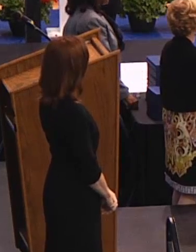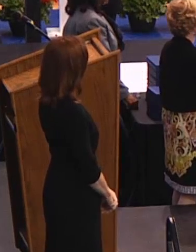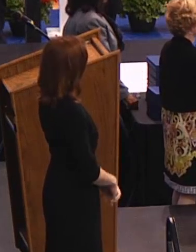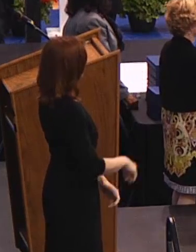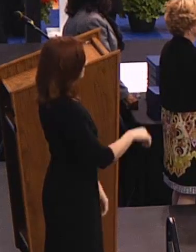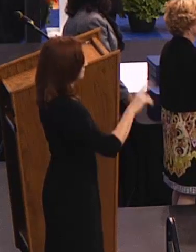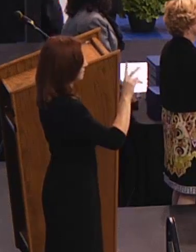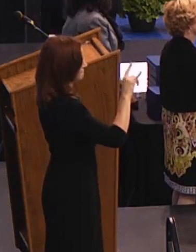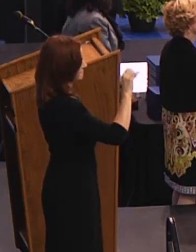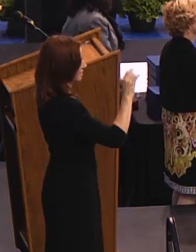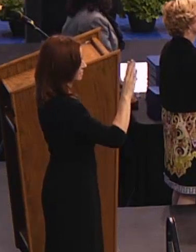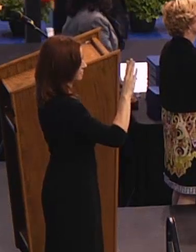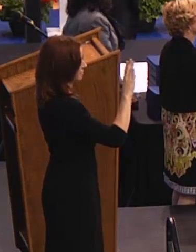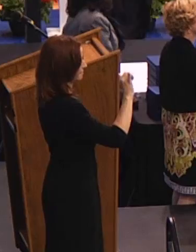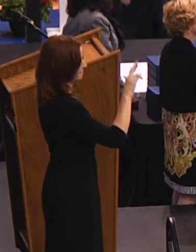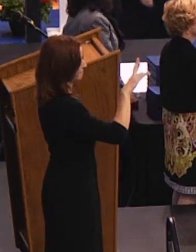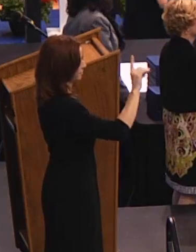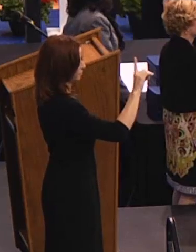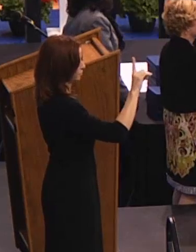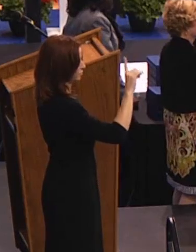Valerie Lynn Bird, Barbering.